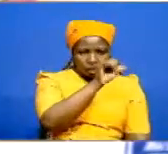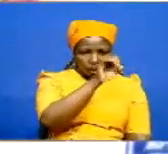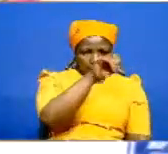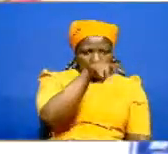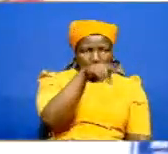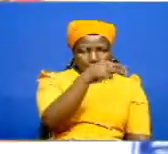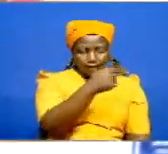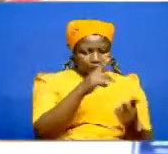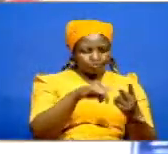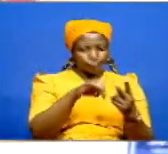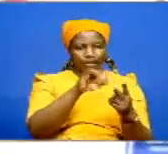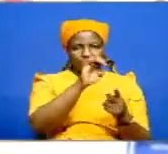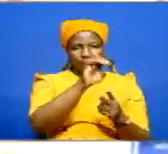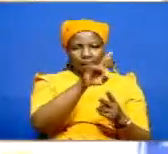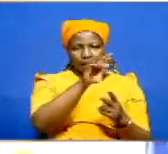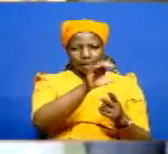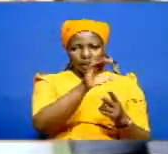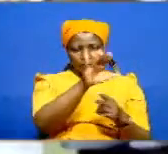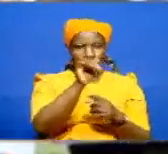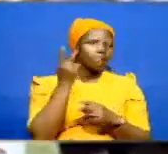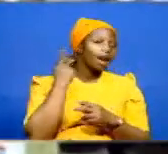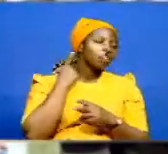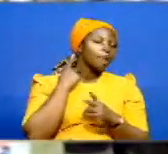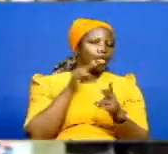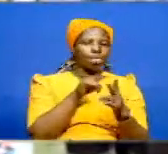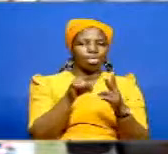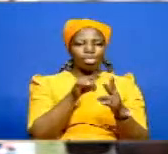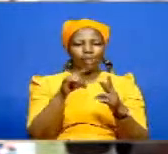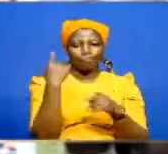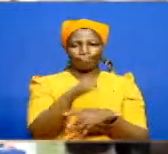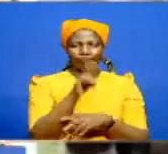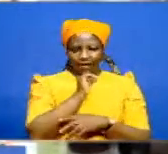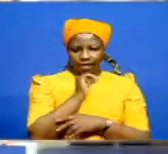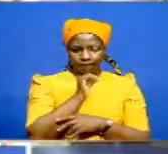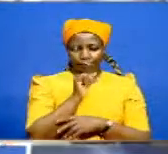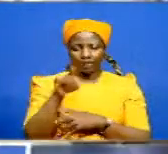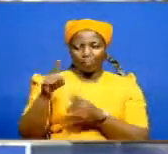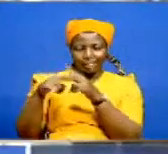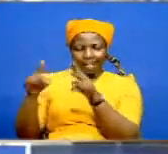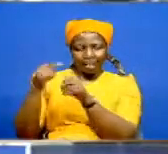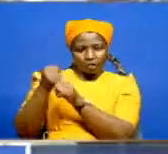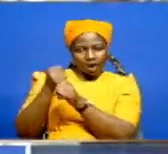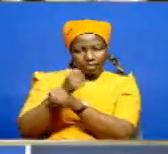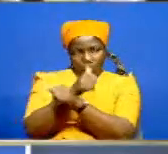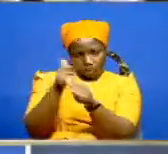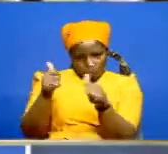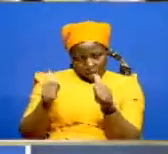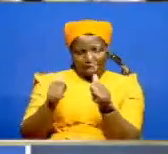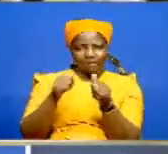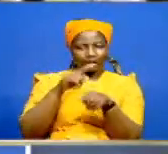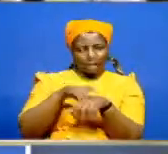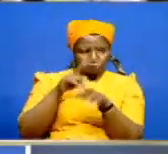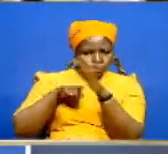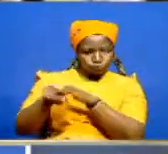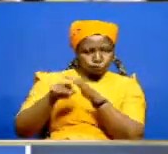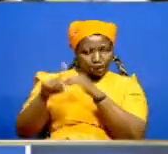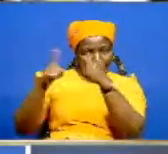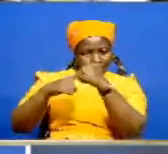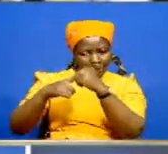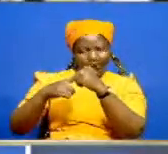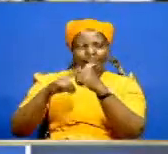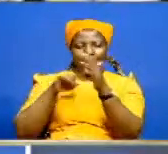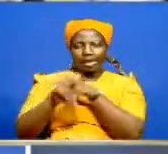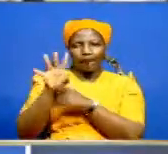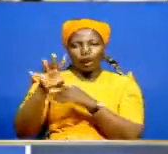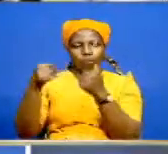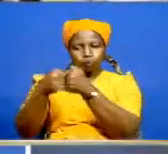Eric Kapaito of Kariobangi Sharks to the award. Rupia began the season impressively as he netted 6 goals in just 4